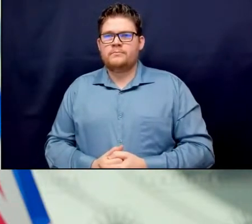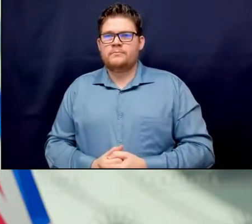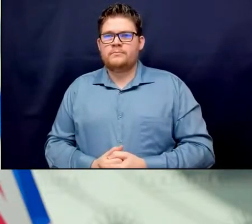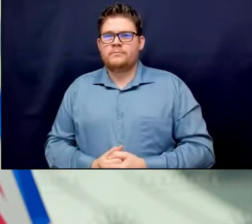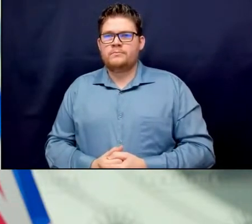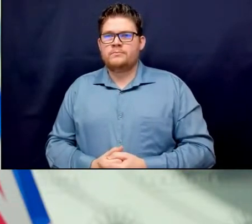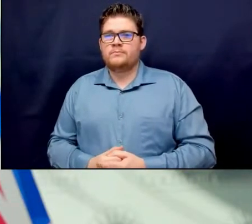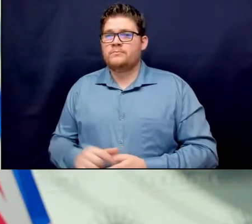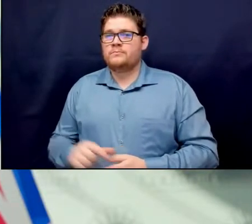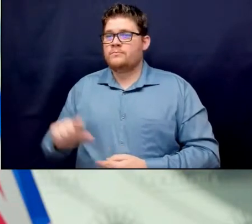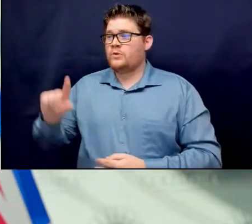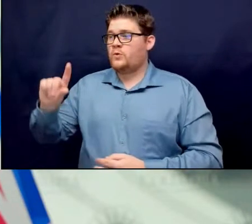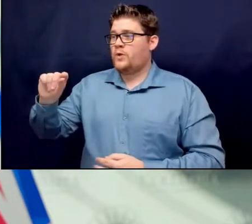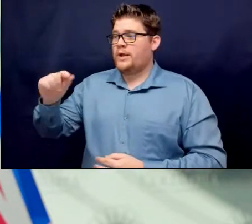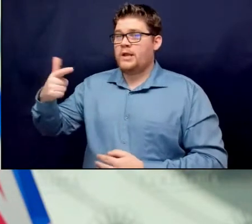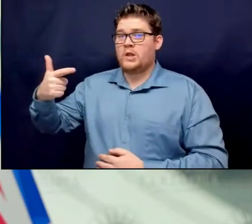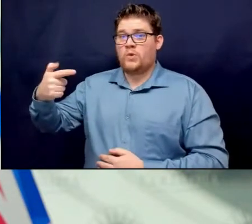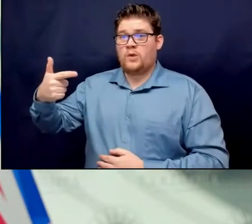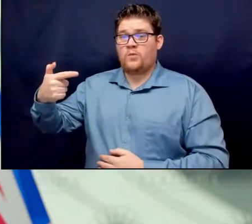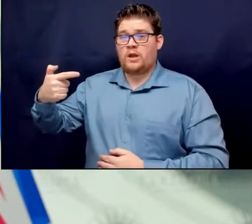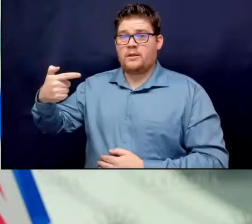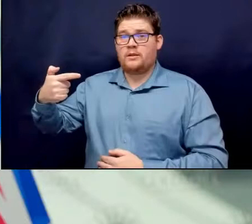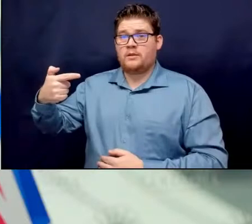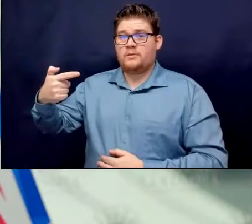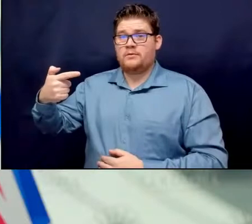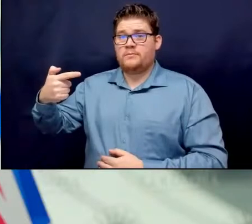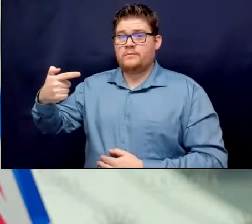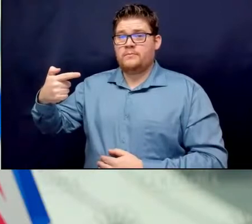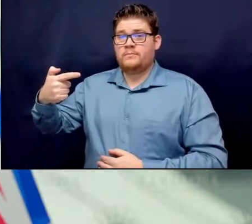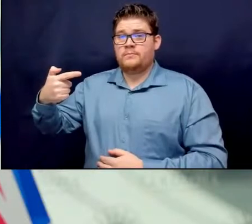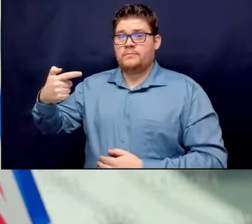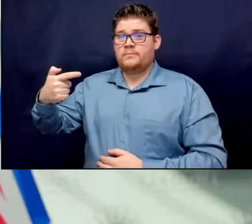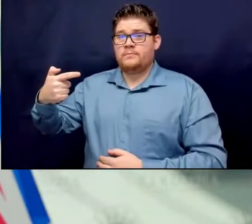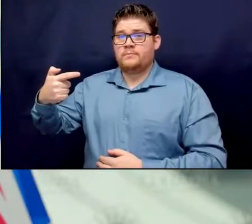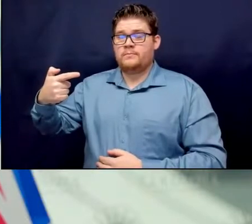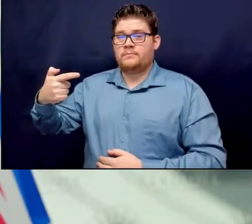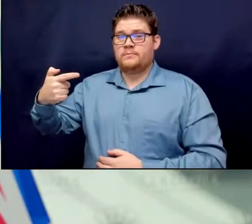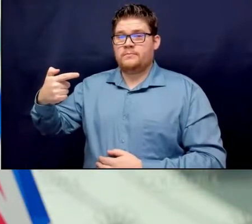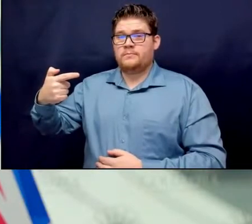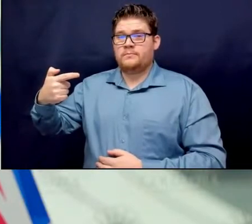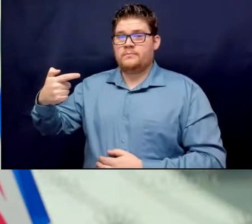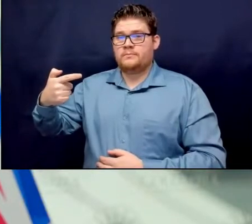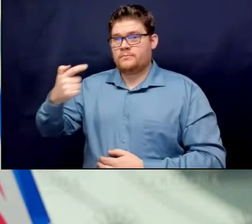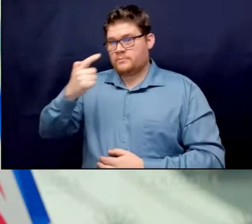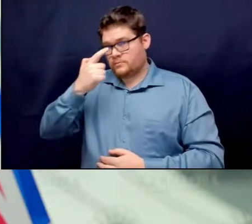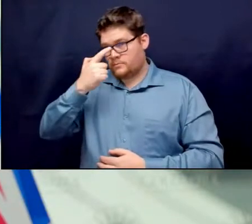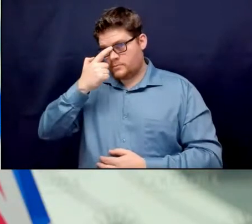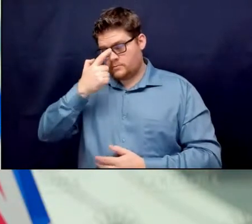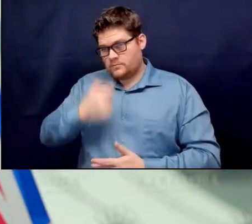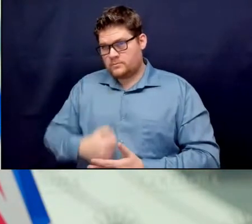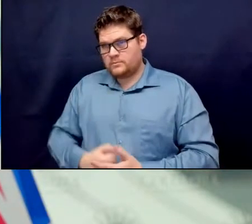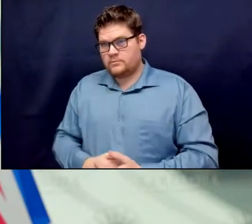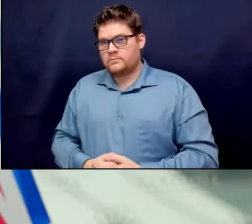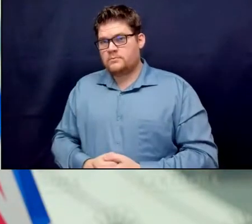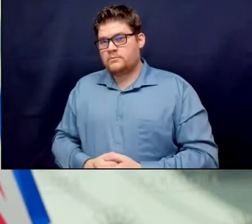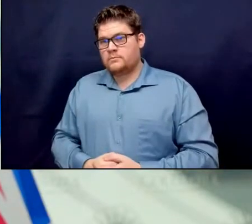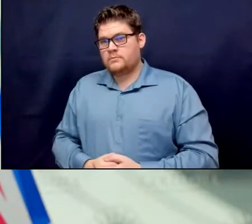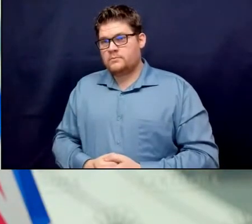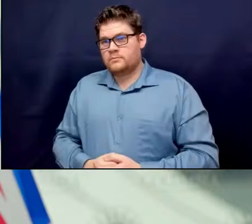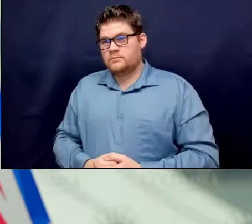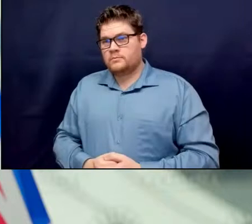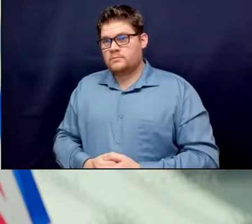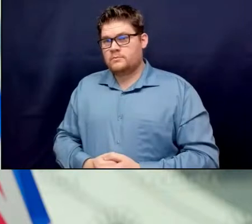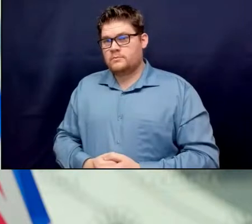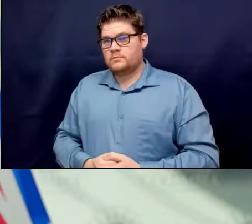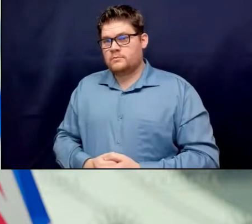in 2021, which was, of course, during the COVID-19 pandemic, in 2020, prior to the first case coming